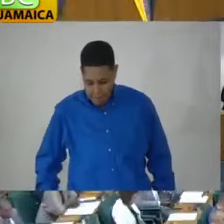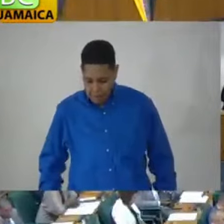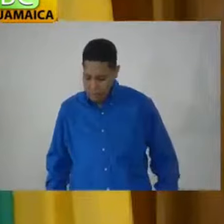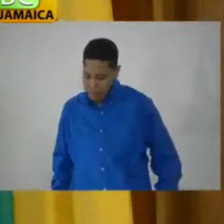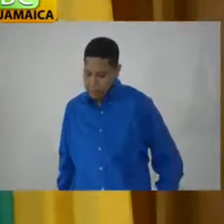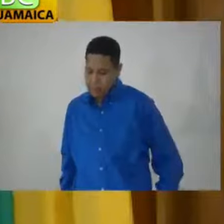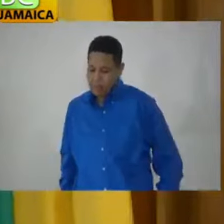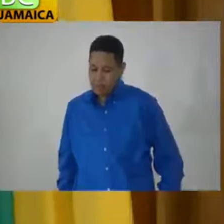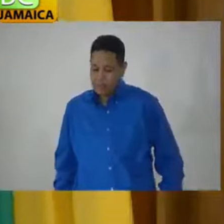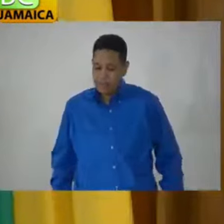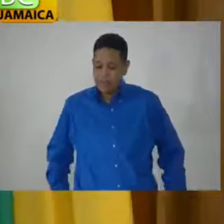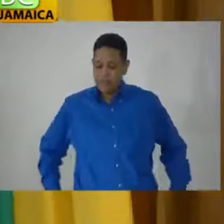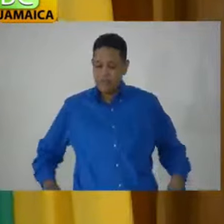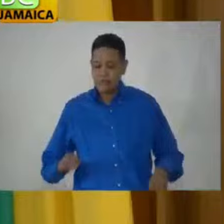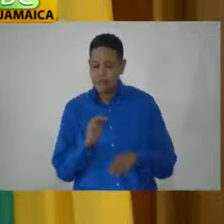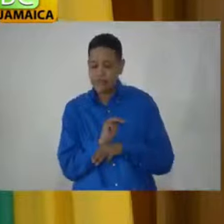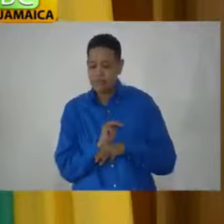Minister.